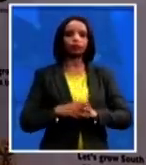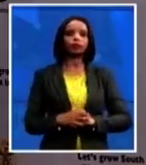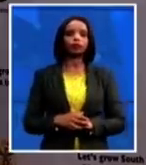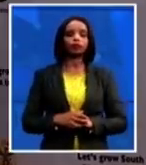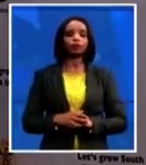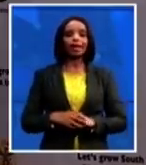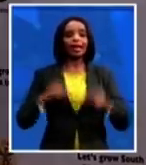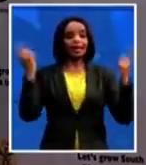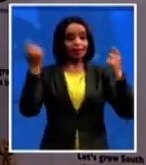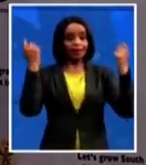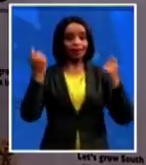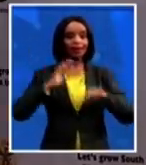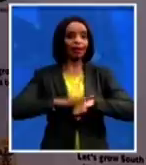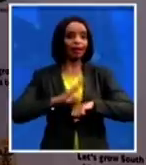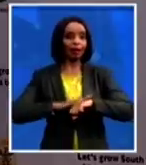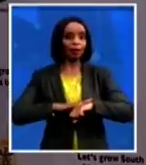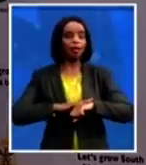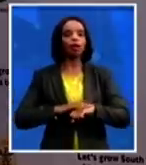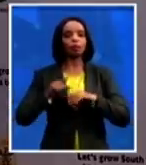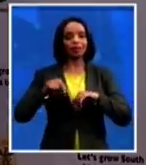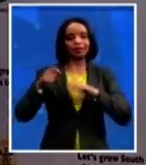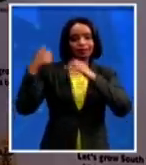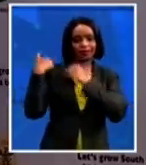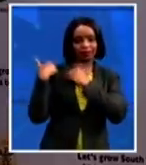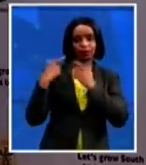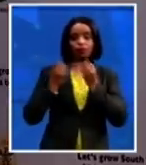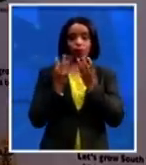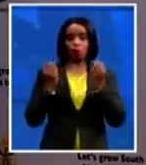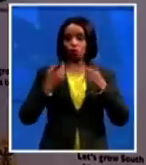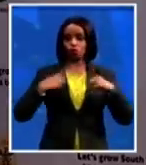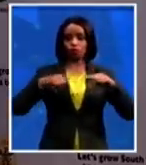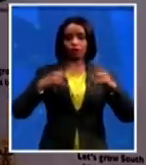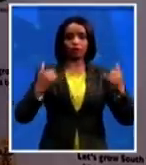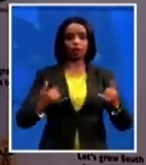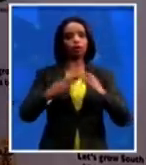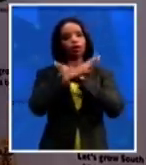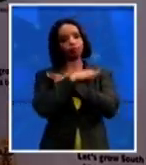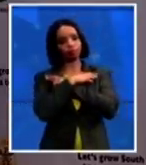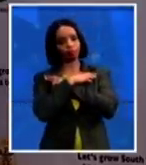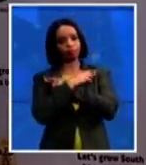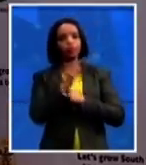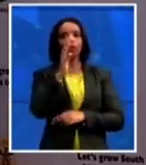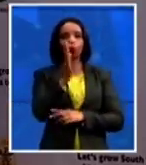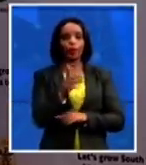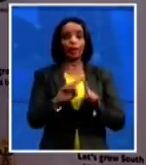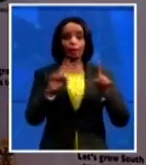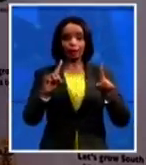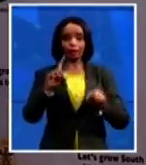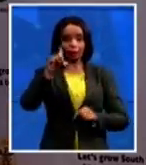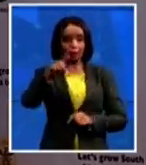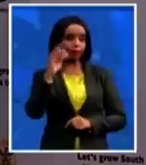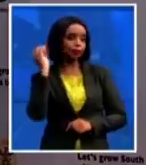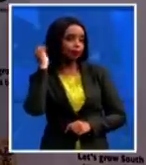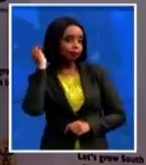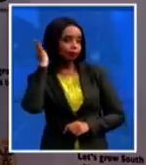well-deserved festive break, we must remember that COVID-19 does not take a holiday.